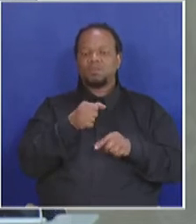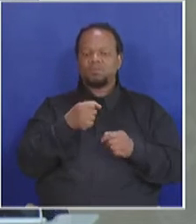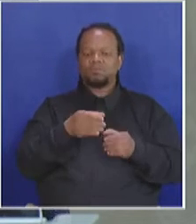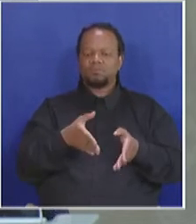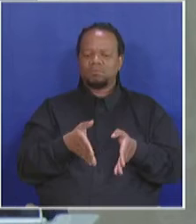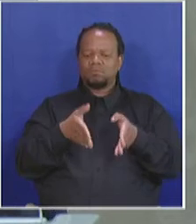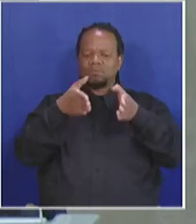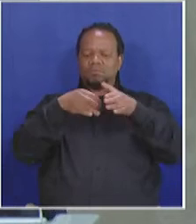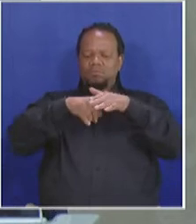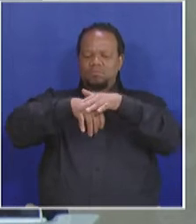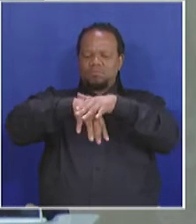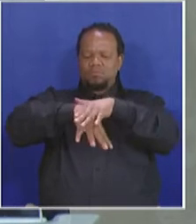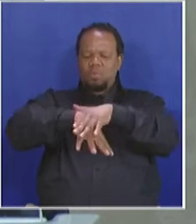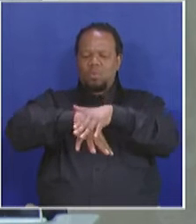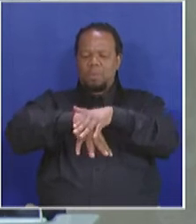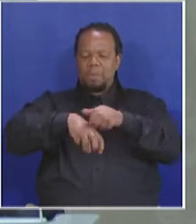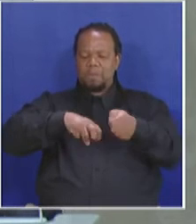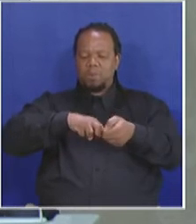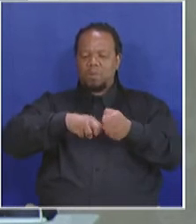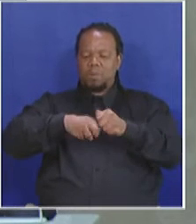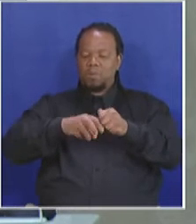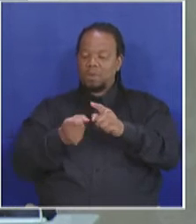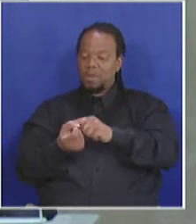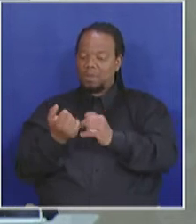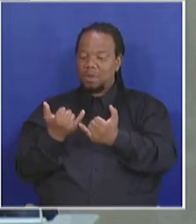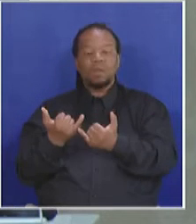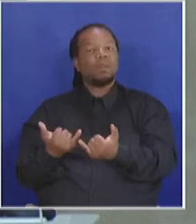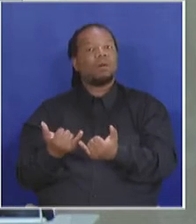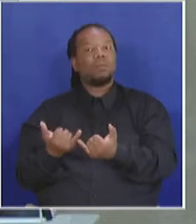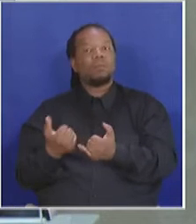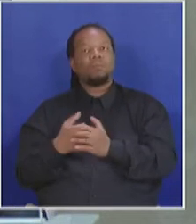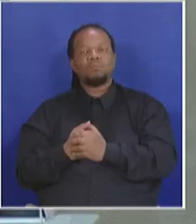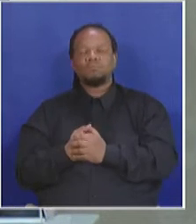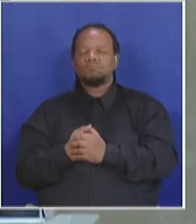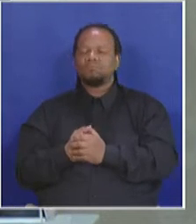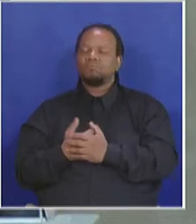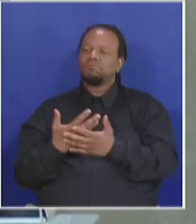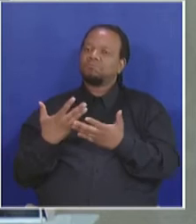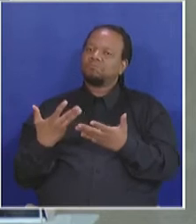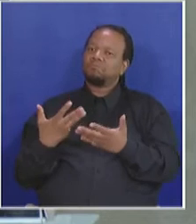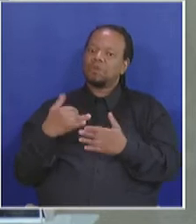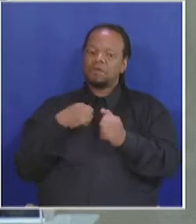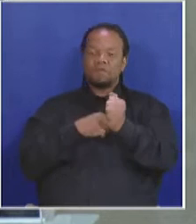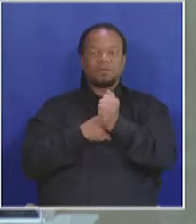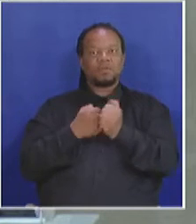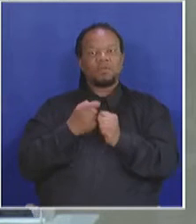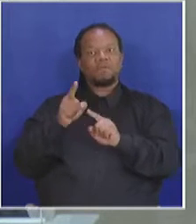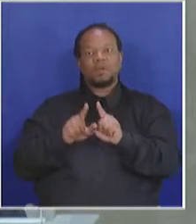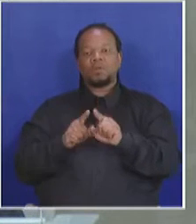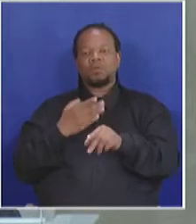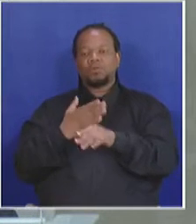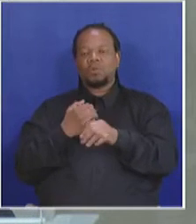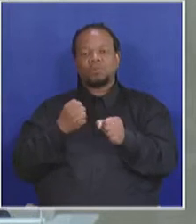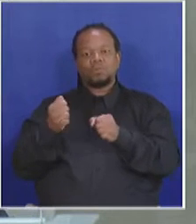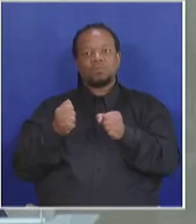saw yesterday, because infrastructure failed, we couldn't create jobs. And our people are